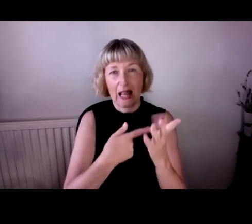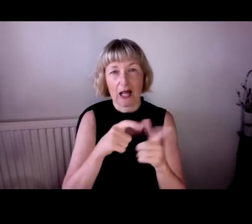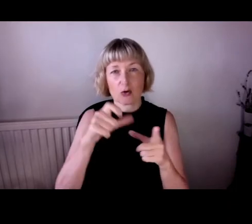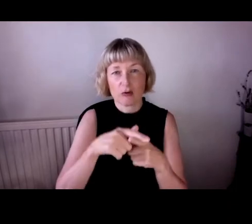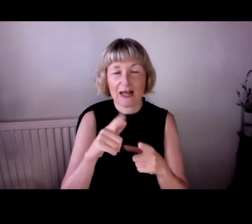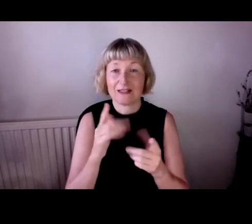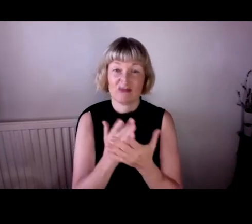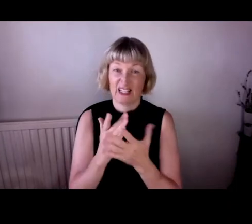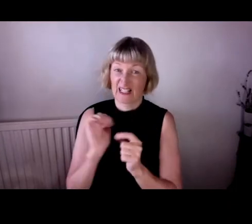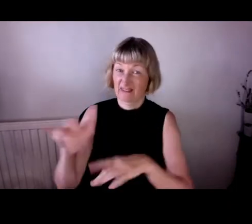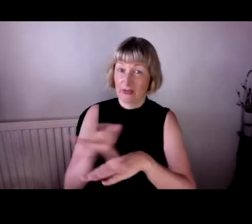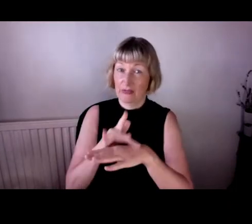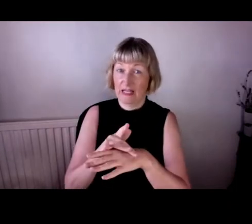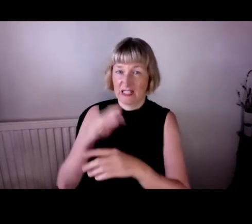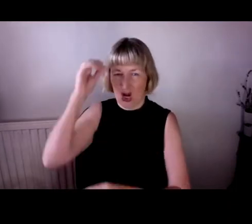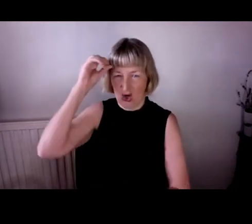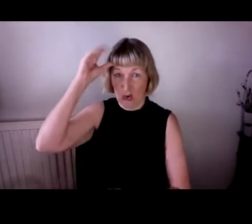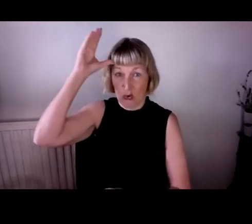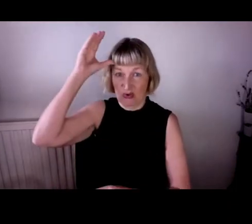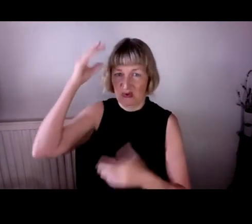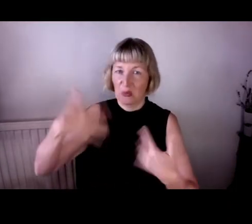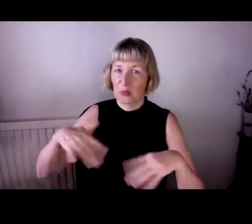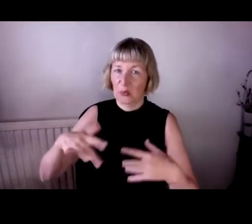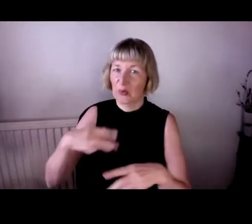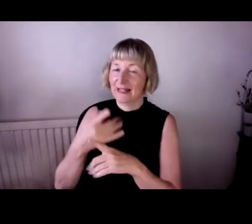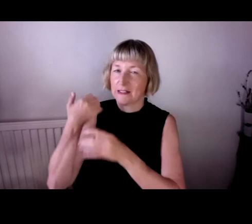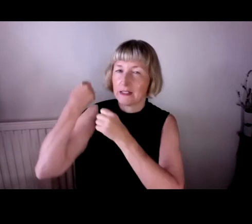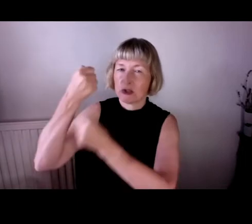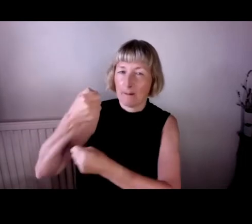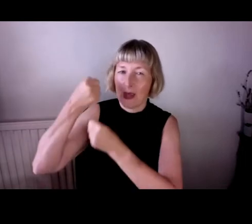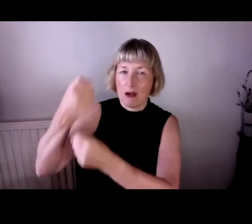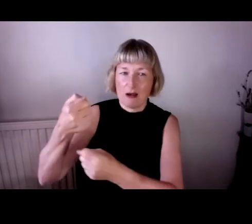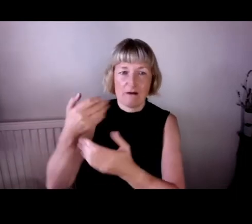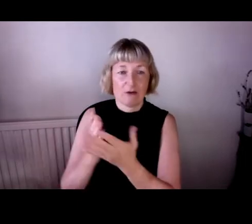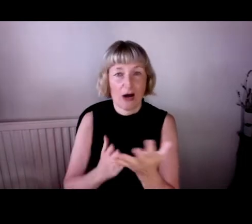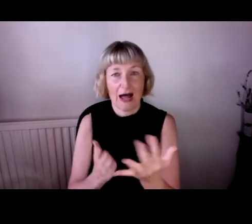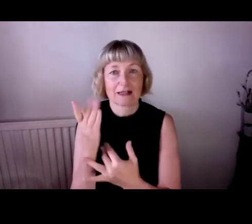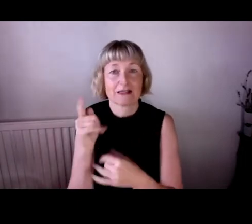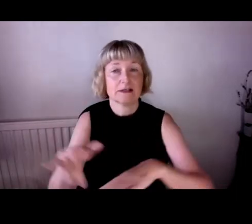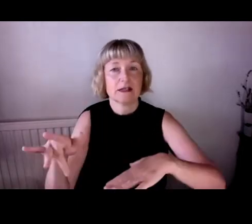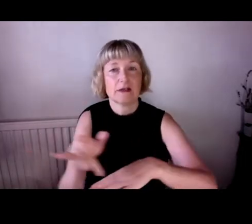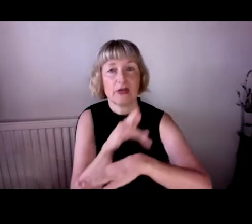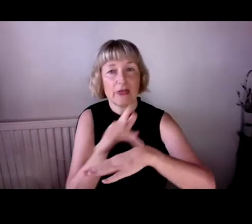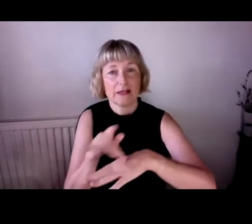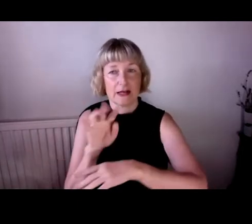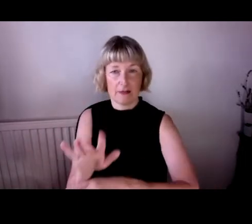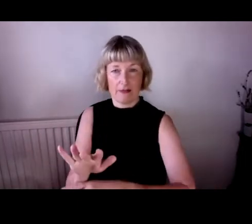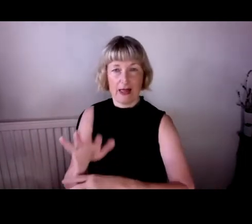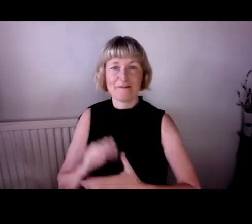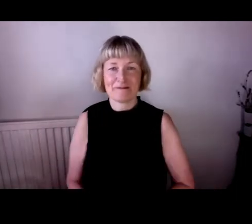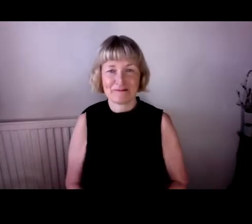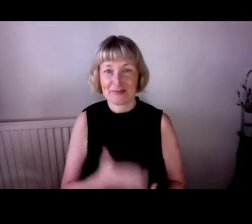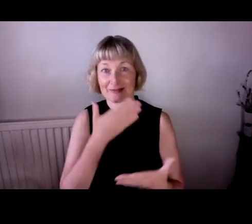guru, becoming the champion, is it, of access in the Belgrade. So delighted to have him